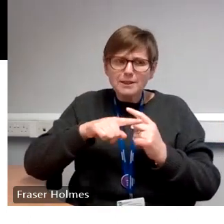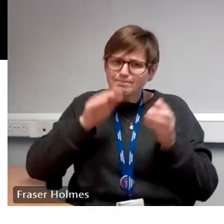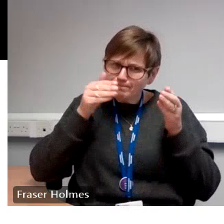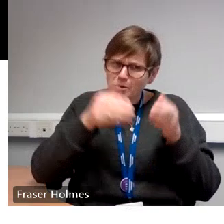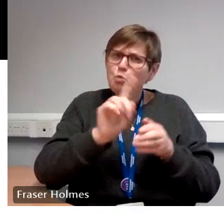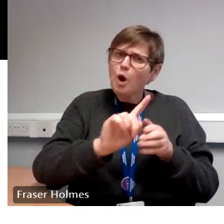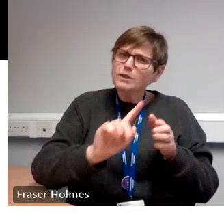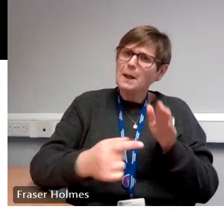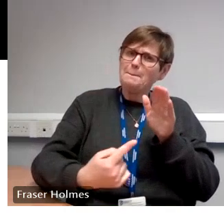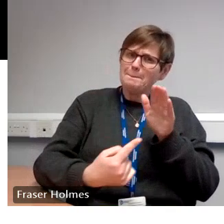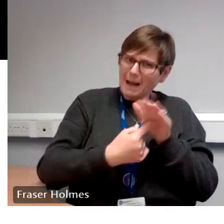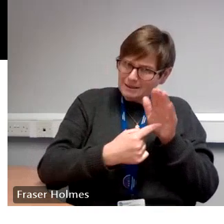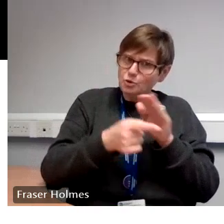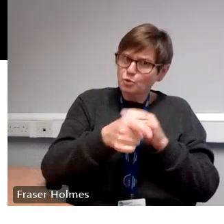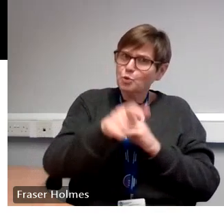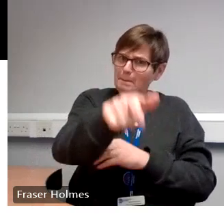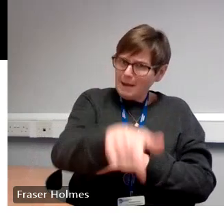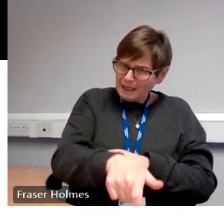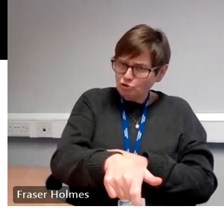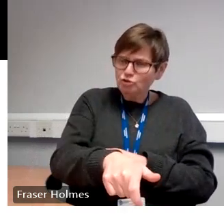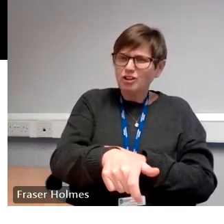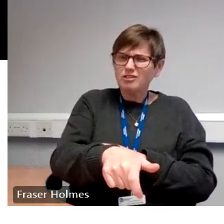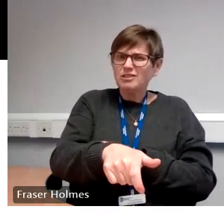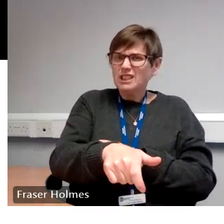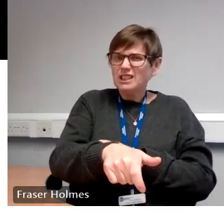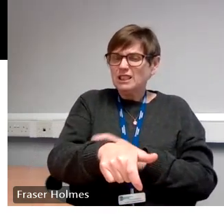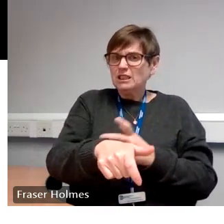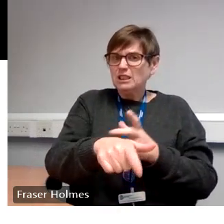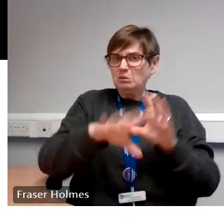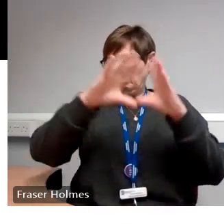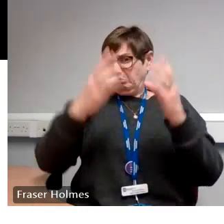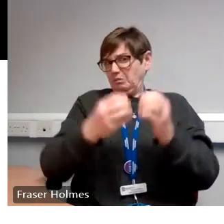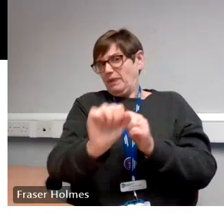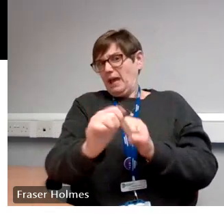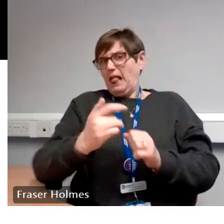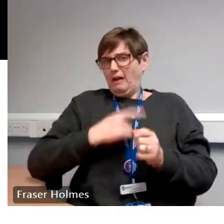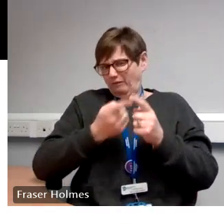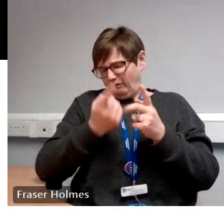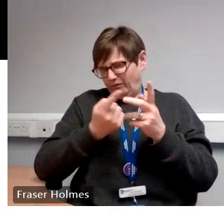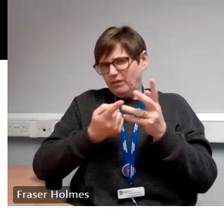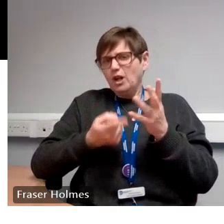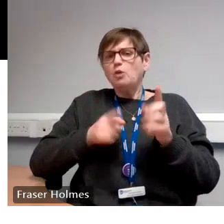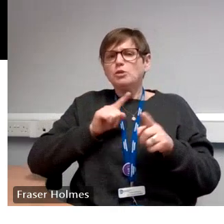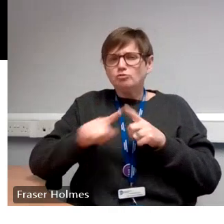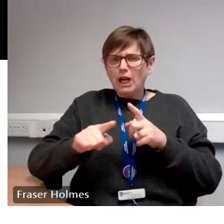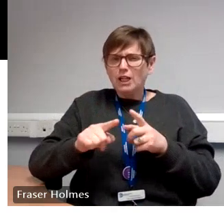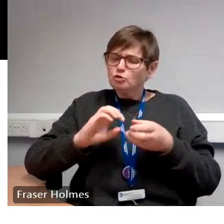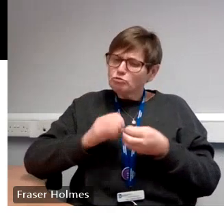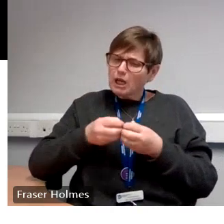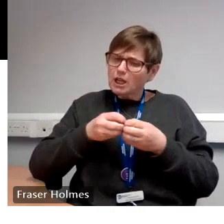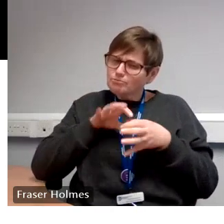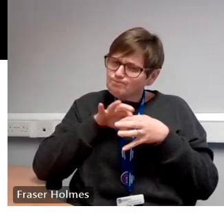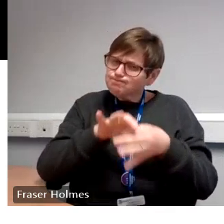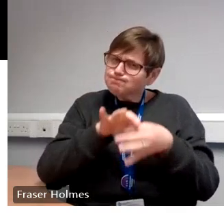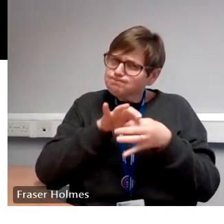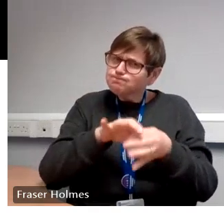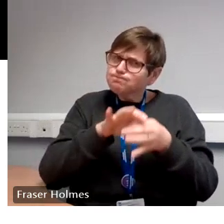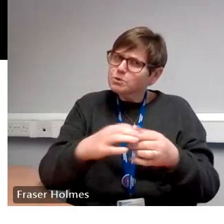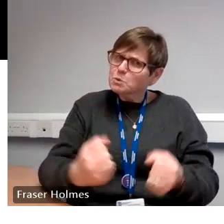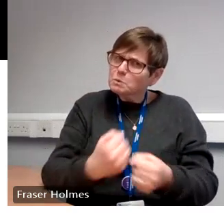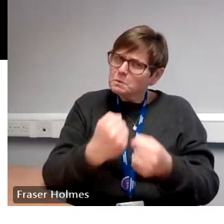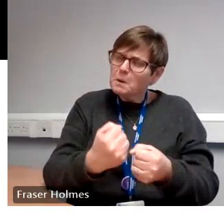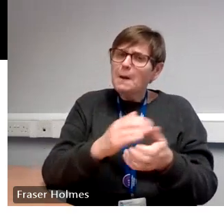me, what matters to the patient, and we look at all parts of the patient's life. We try to build a strong relationship with the patients so that